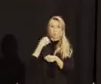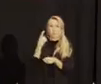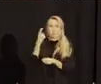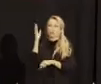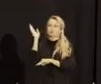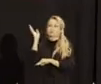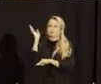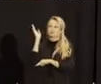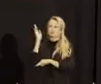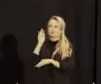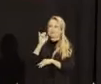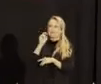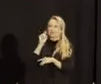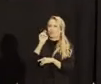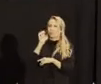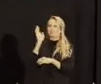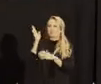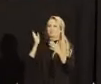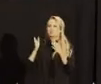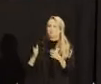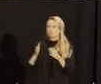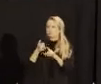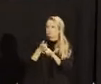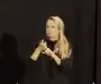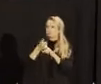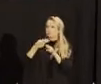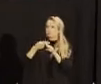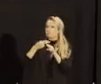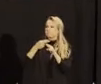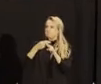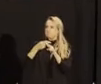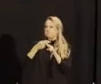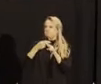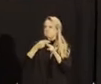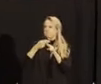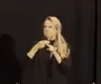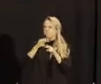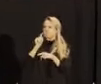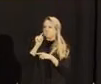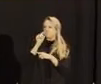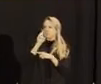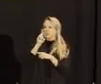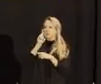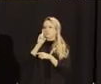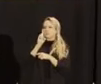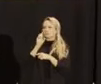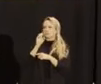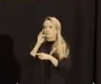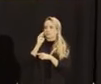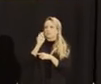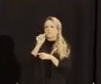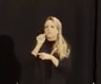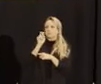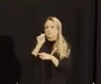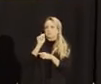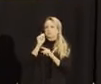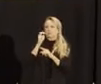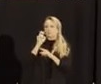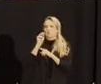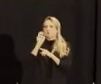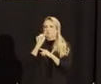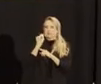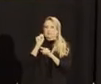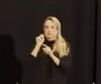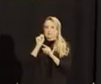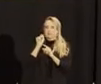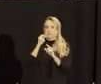the godmother of the disability movement. If you have not heard of Judy Heumann, you now have one of her 2 books